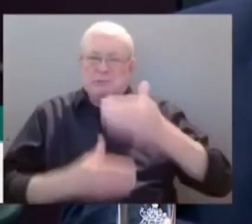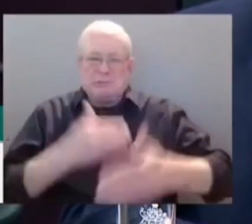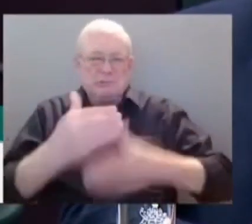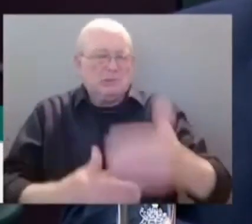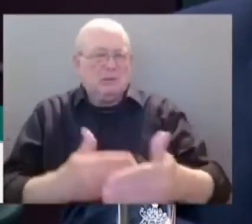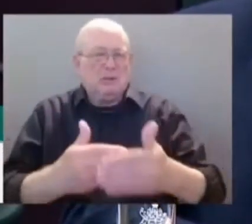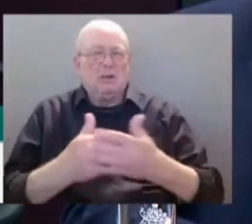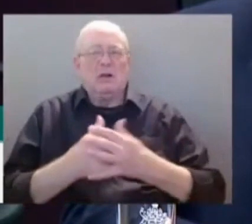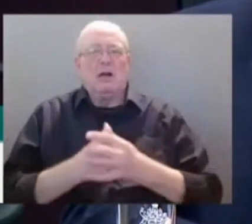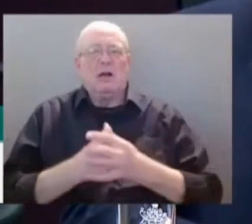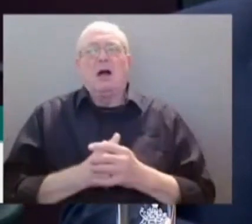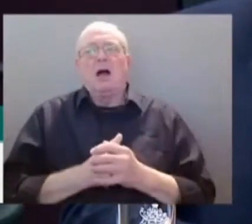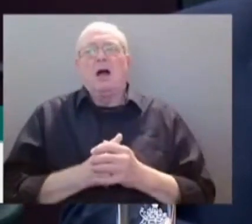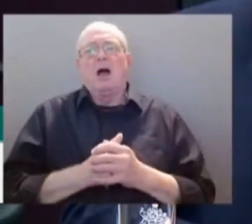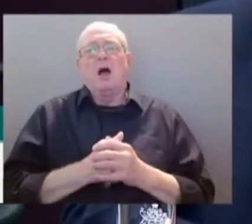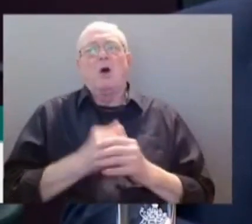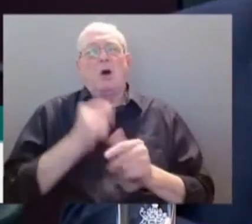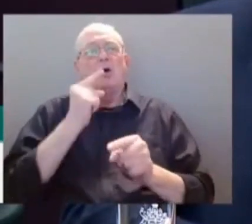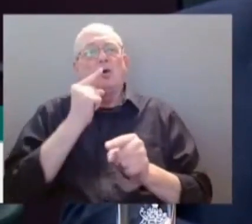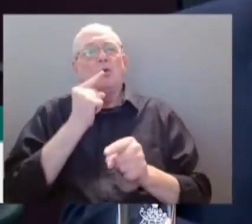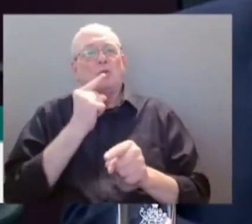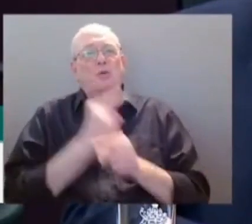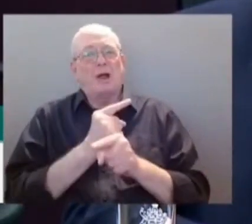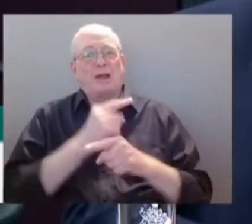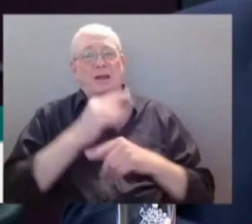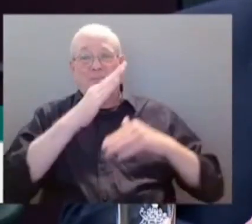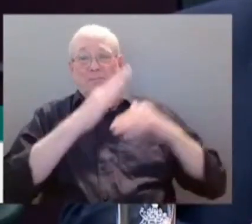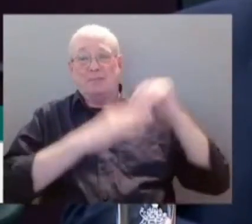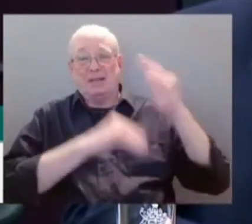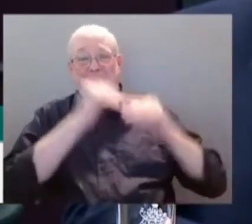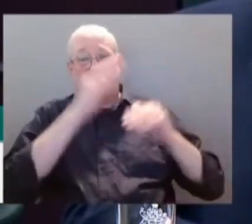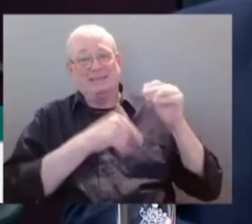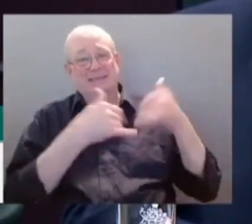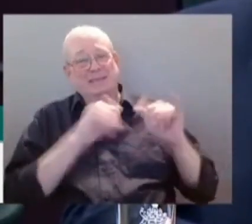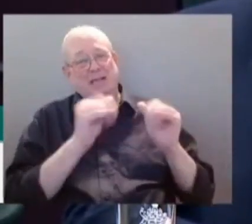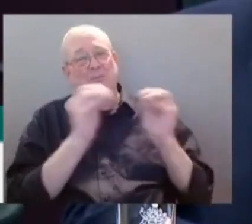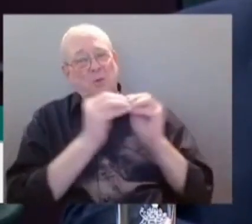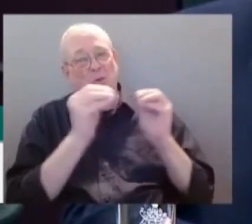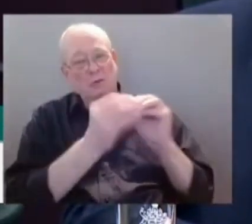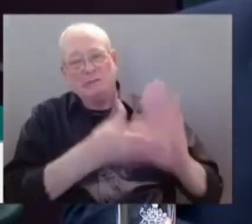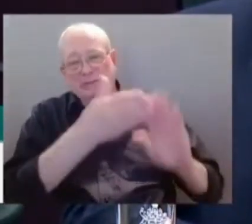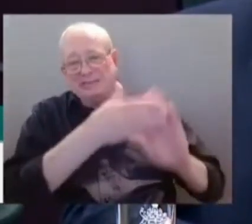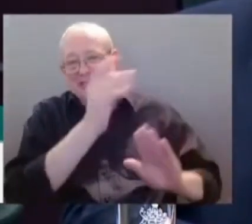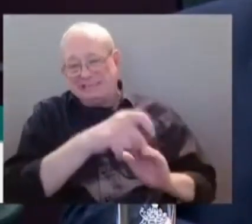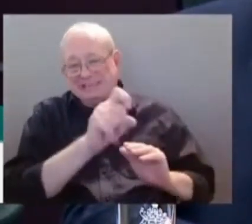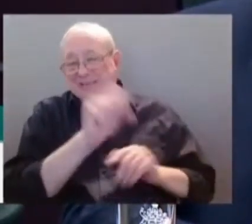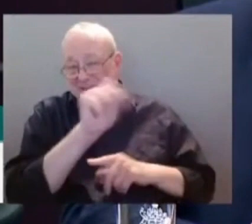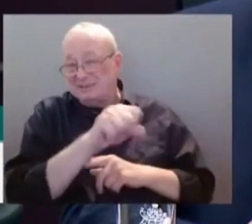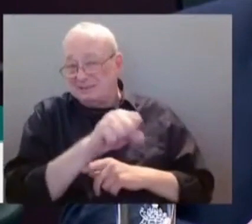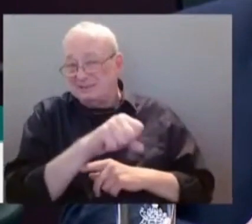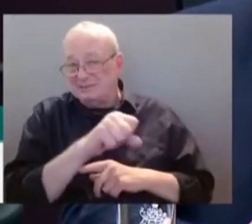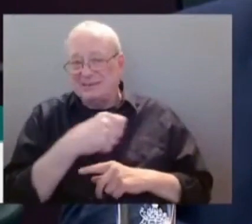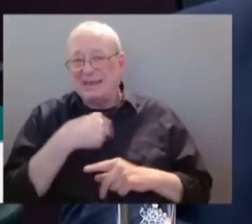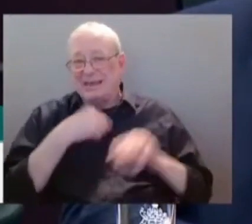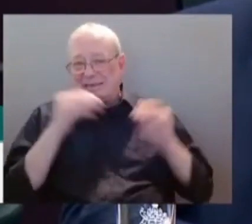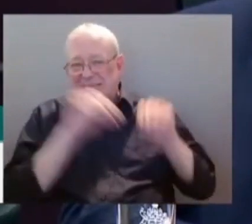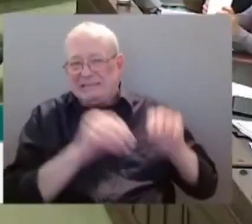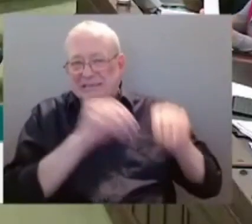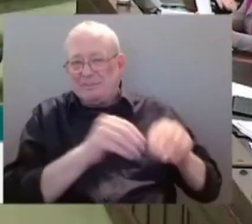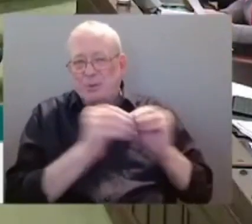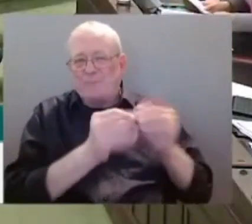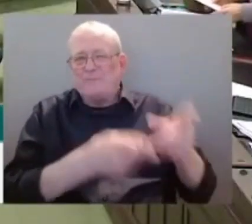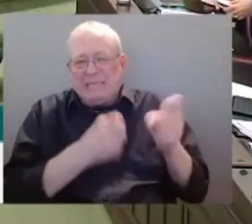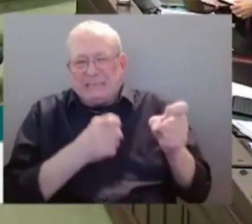infrastructure in place right now. We know that there's more to be done. We're speeding that up. We're moving ahead, whether it's Ardley, Airmore, or Bow River Reservoir options.